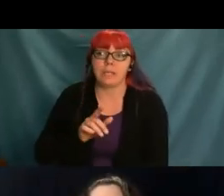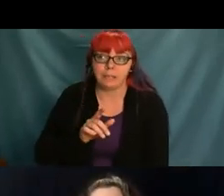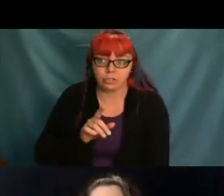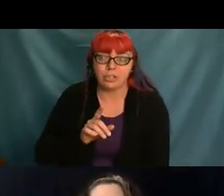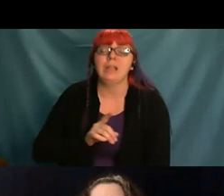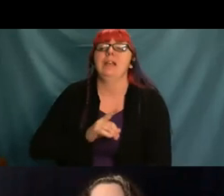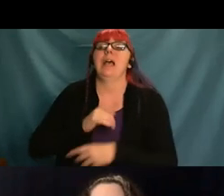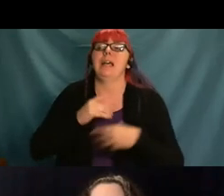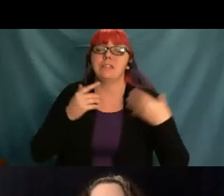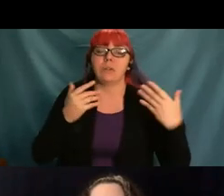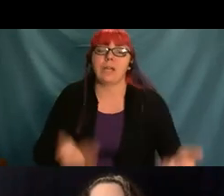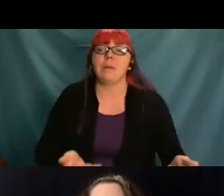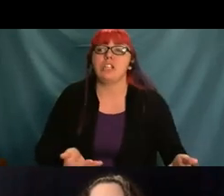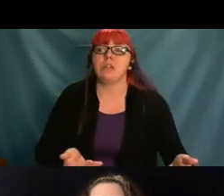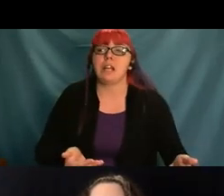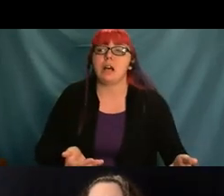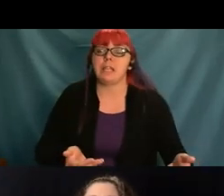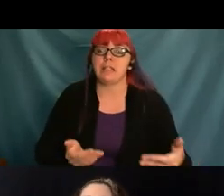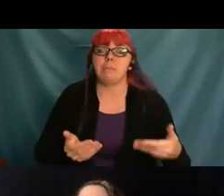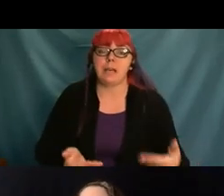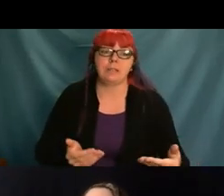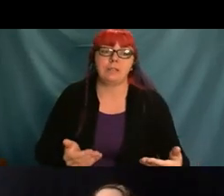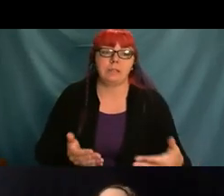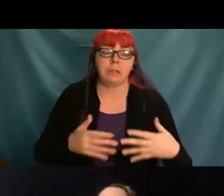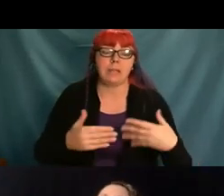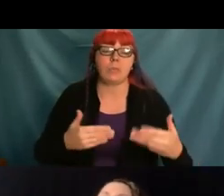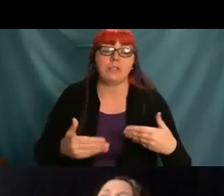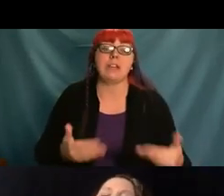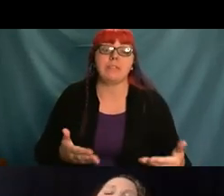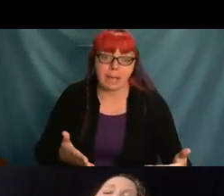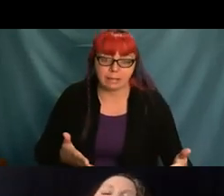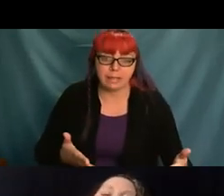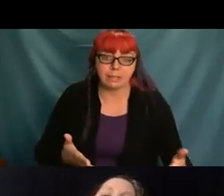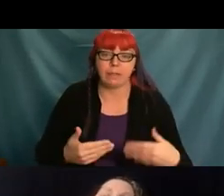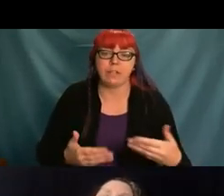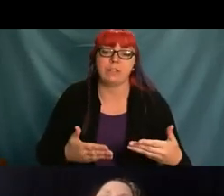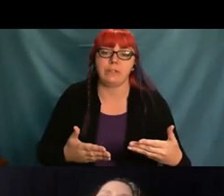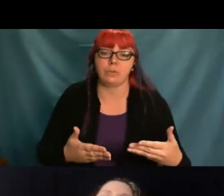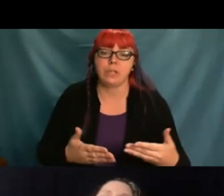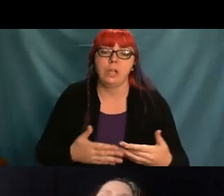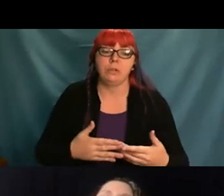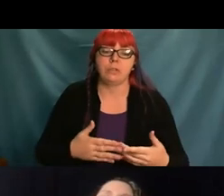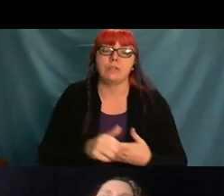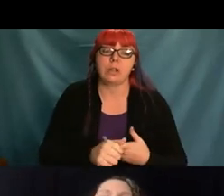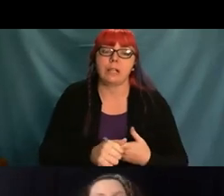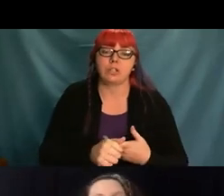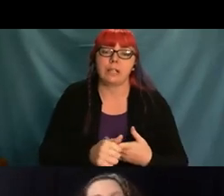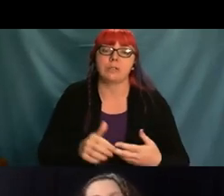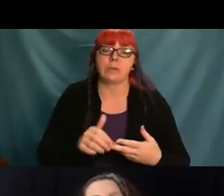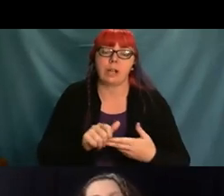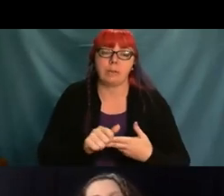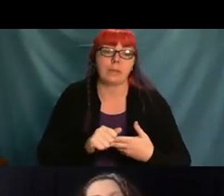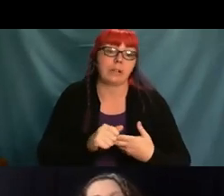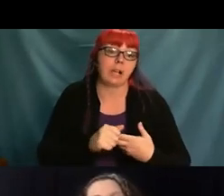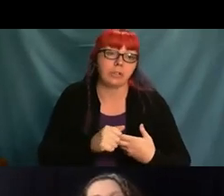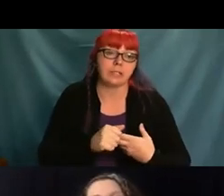struggle with English. And so captioning may not be the best way to give them access. If you have deaf individuals who don't have strong English skills